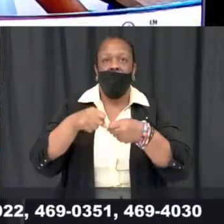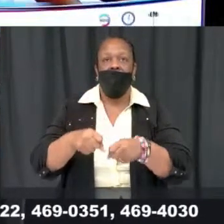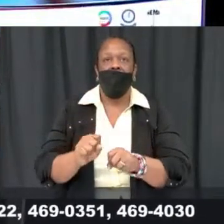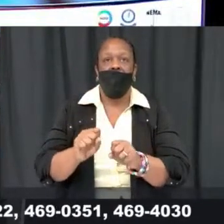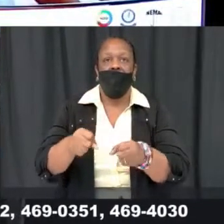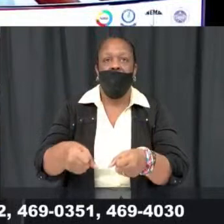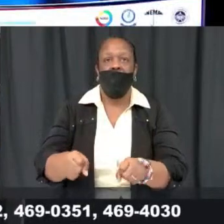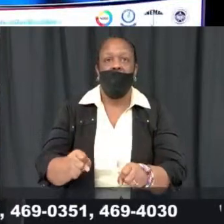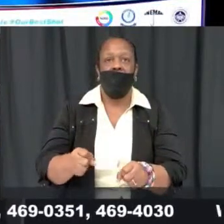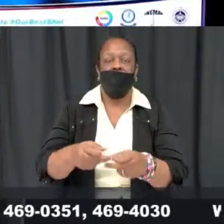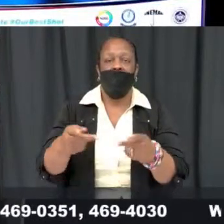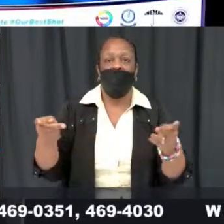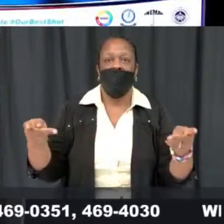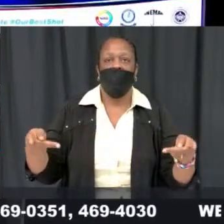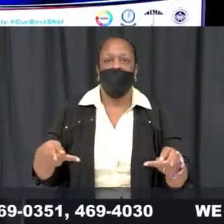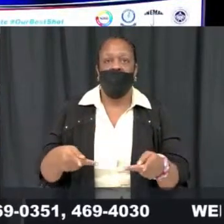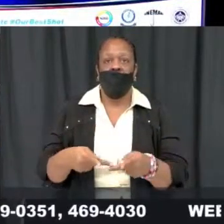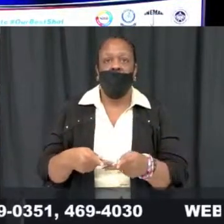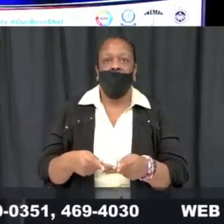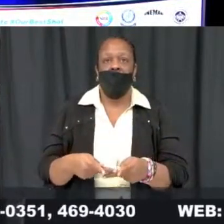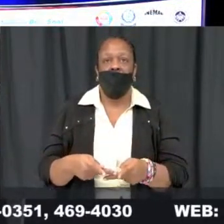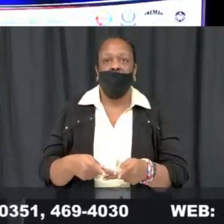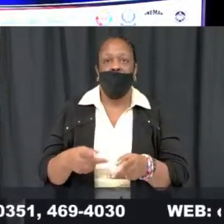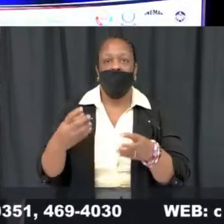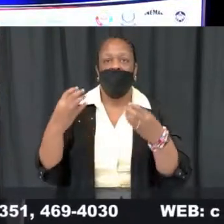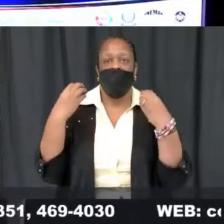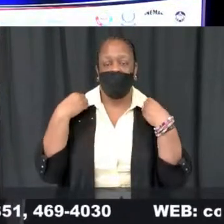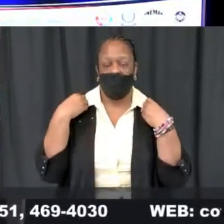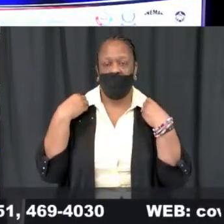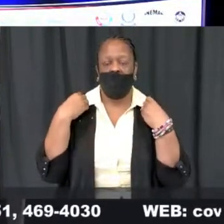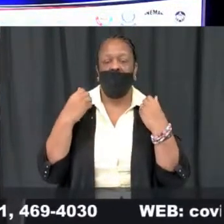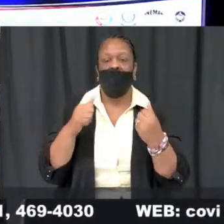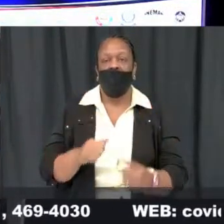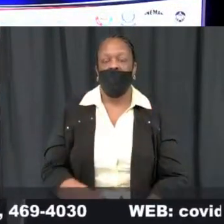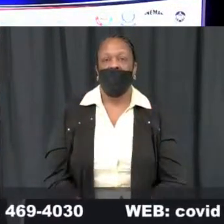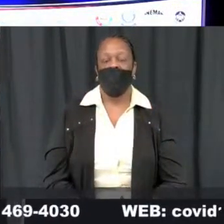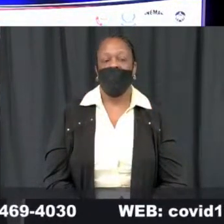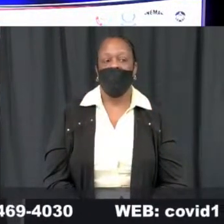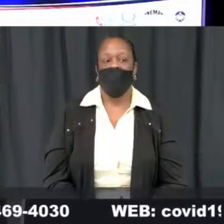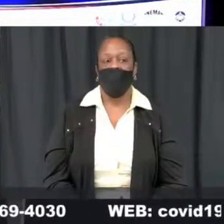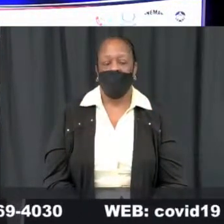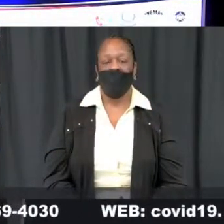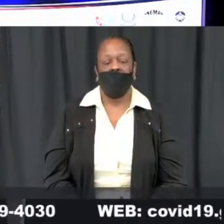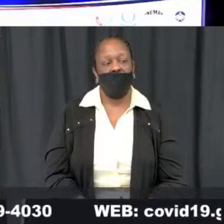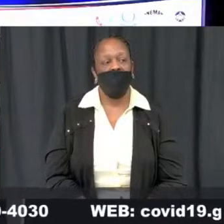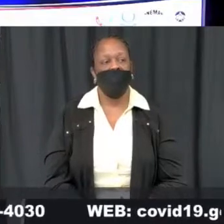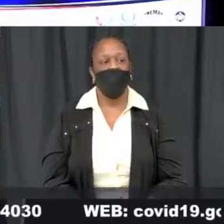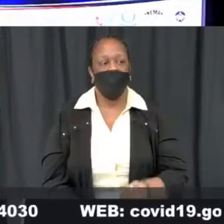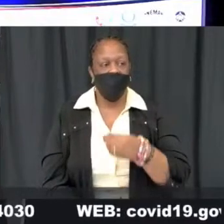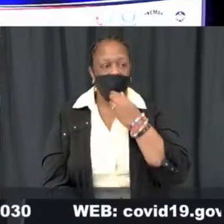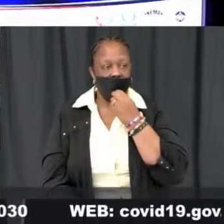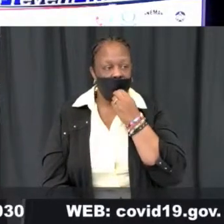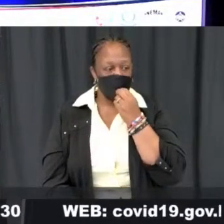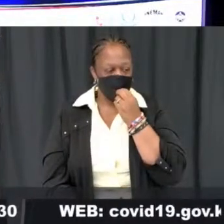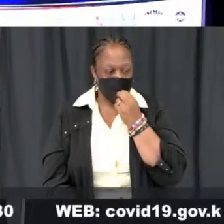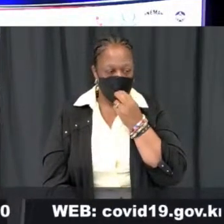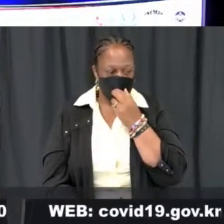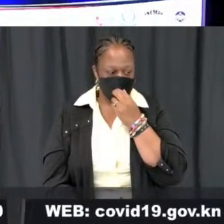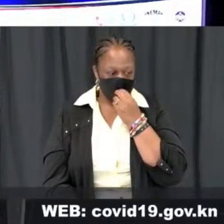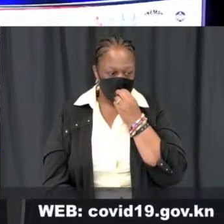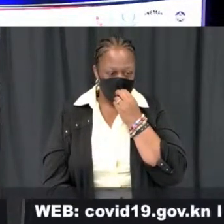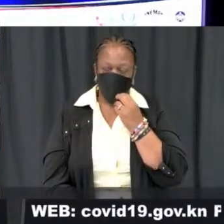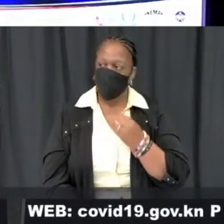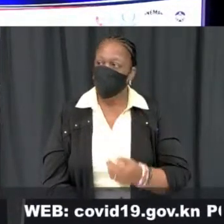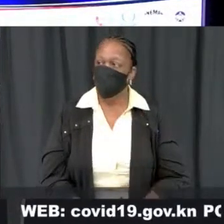ports. If you impact its ports, you're impacting everything for a country, one in particular like ours,